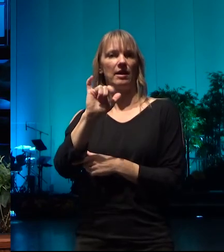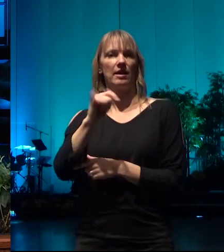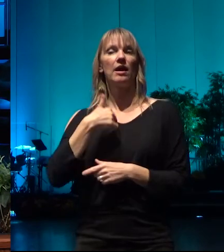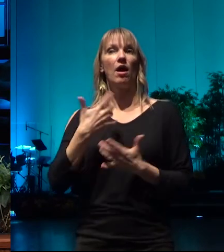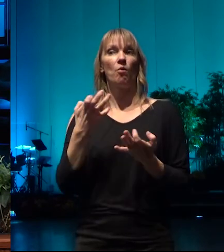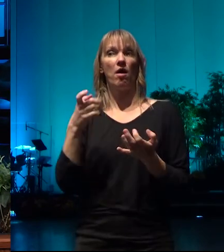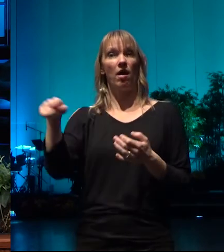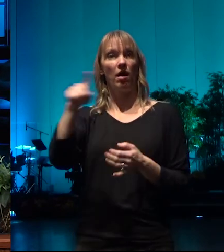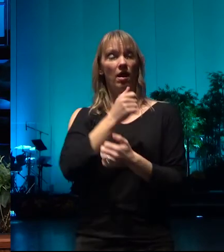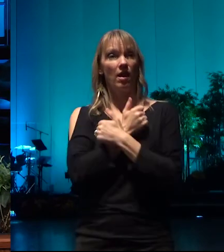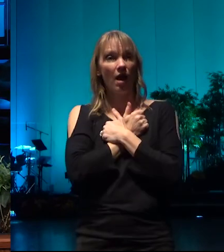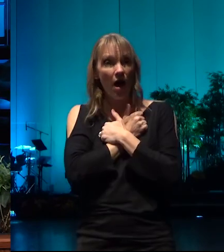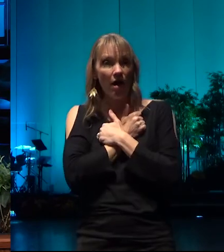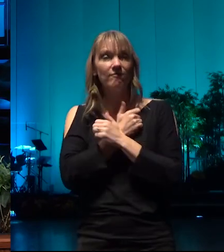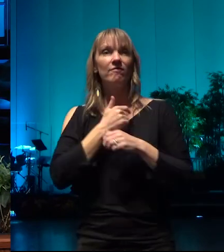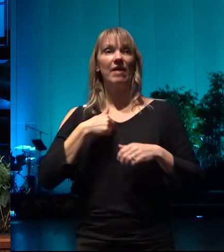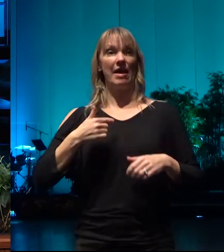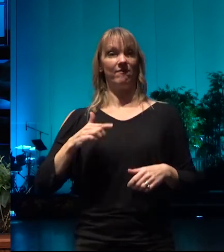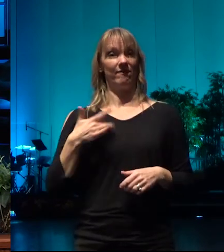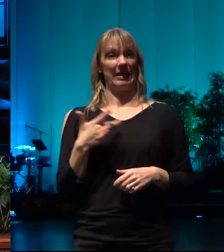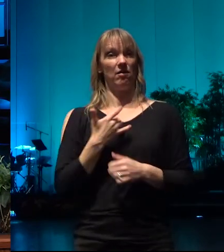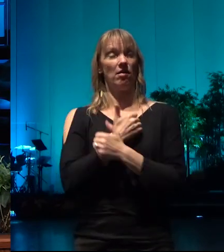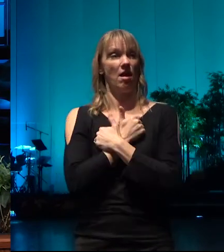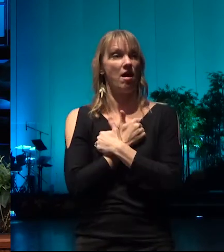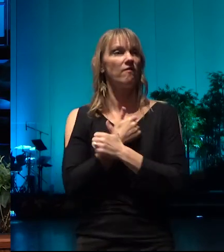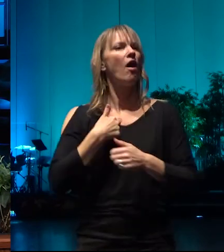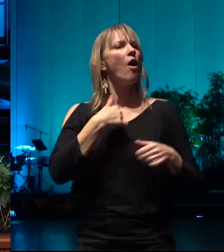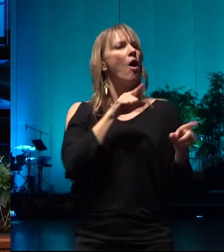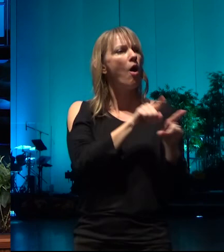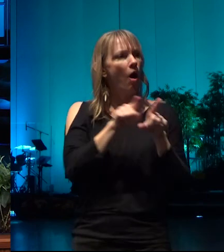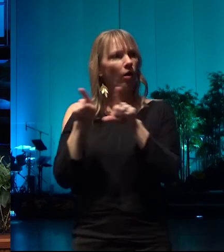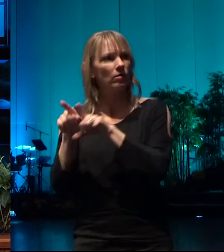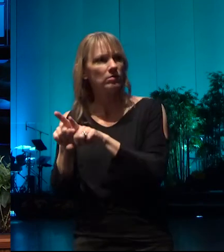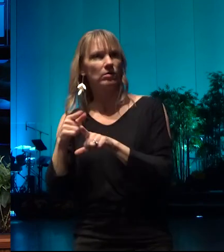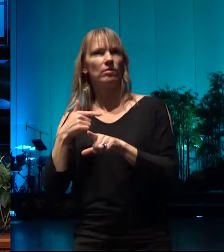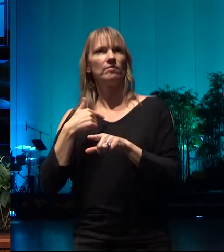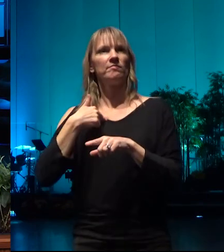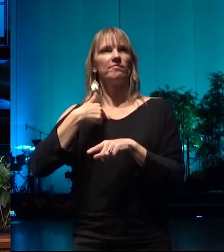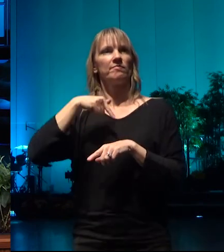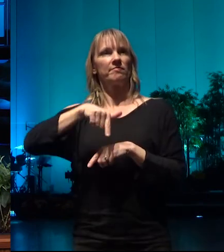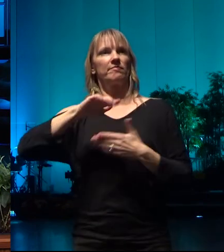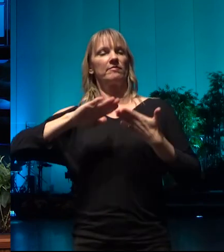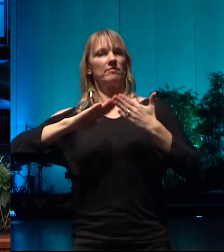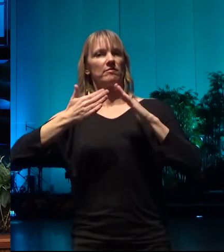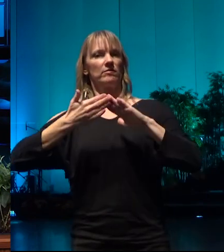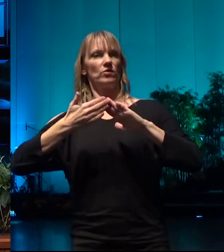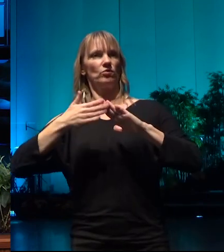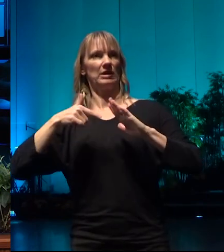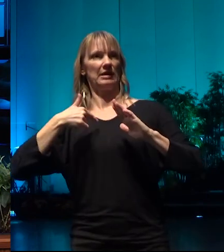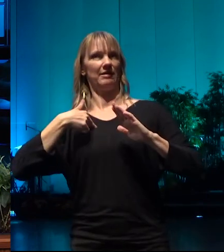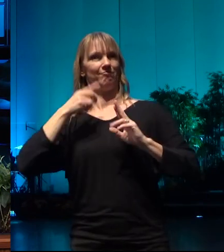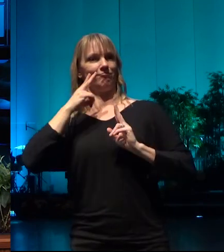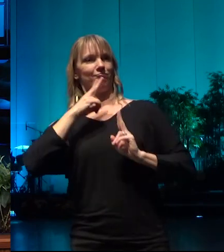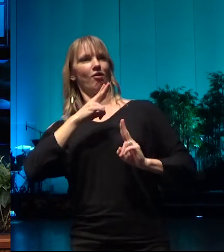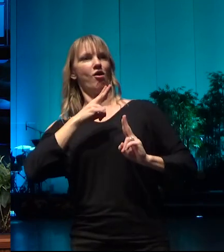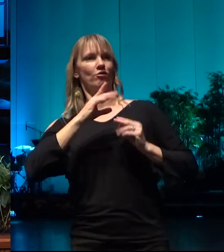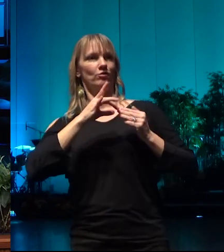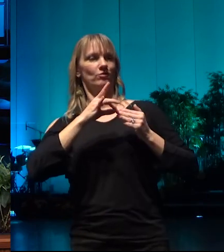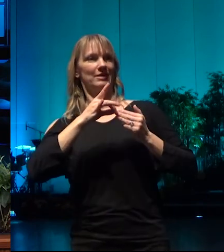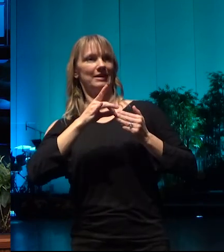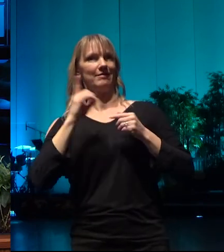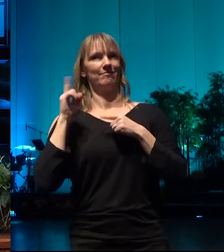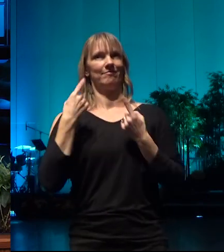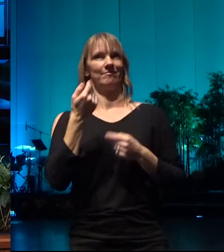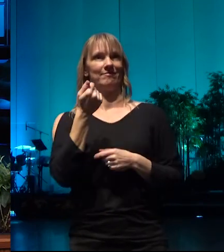be able to be loved and to feel love. And I also loved that this community that I was honored to lead